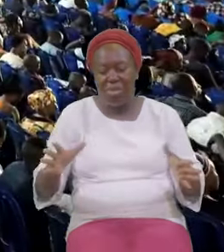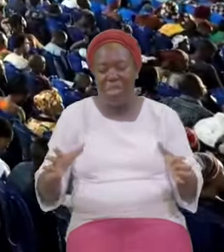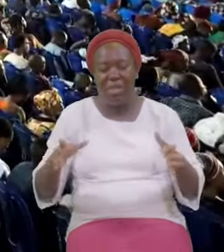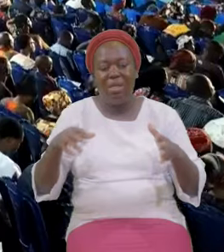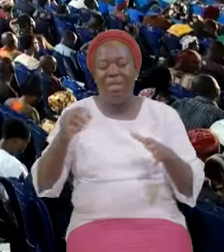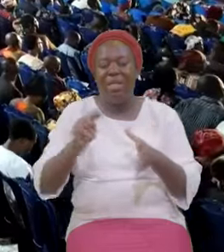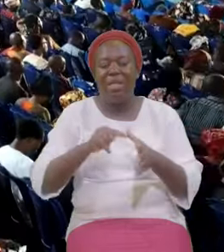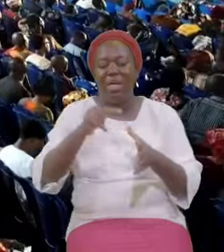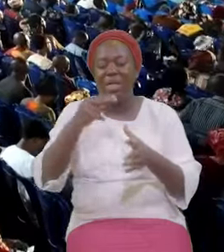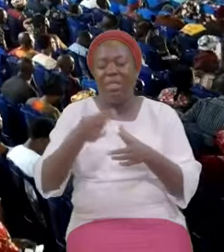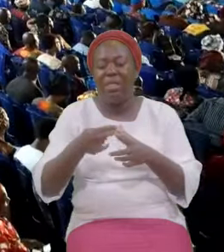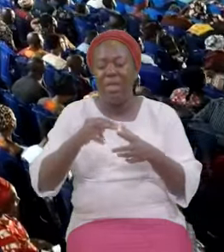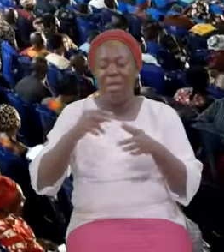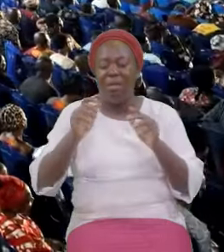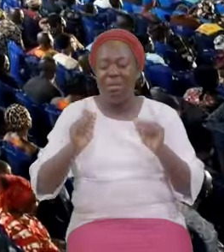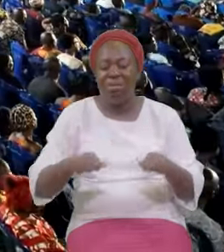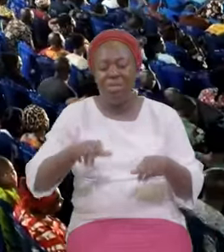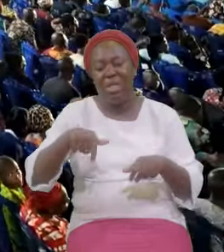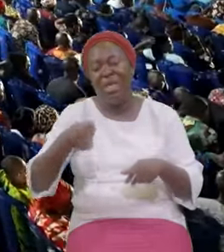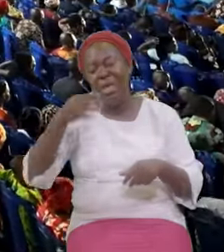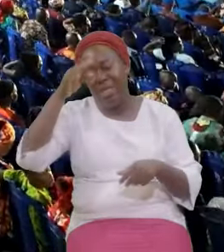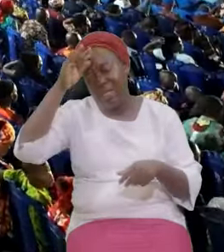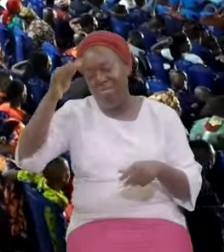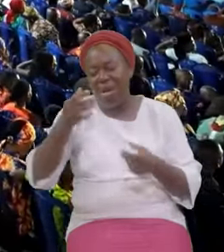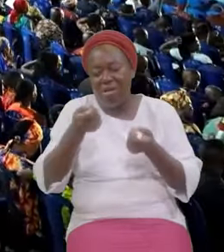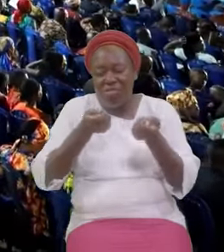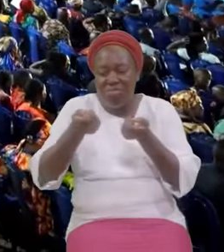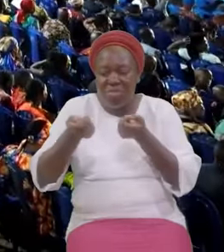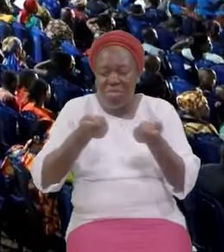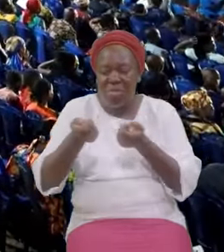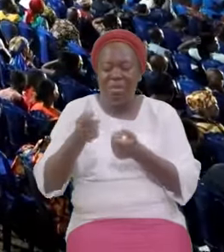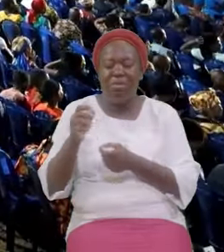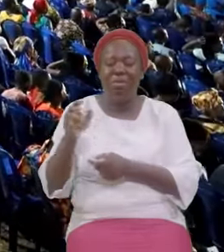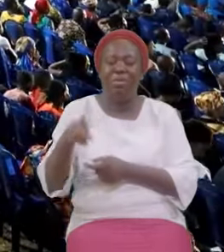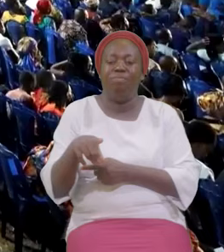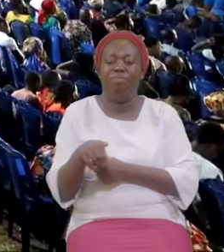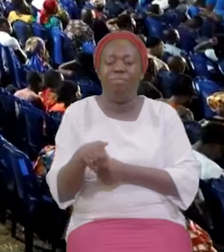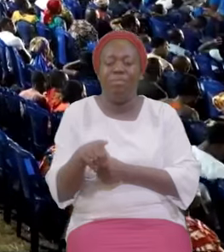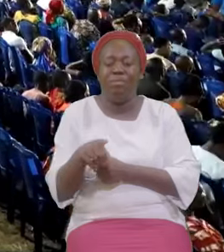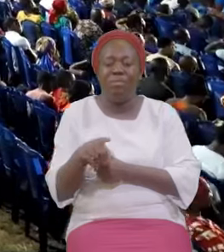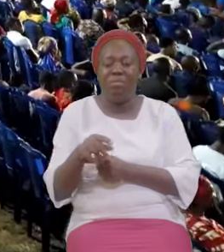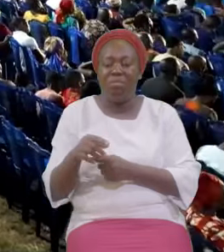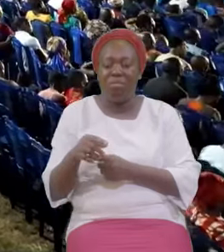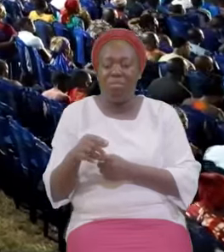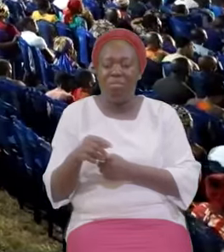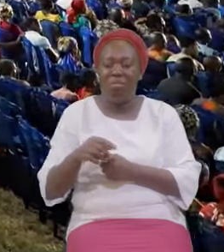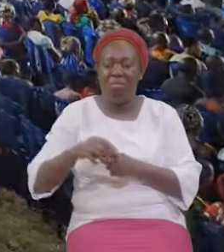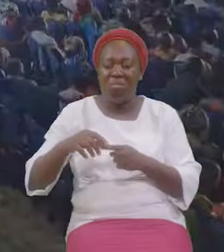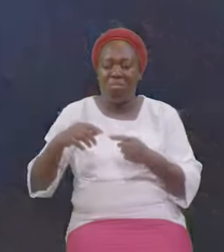could any man tame him. School could not tame